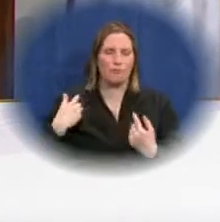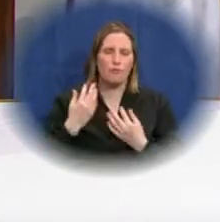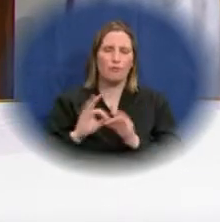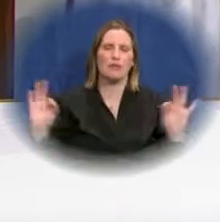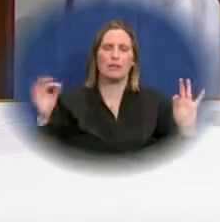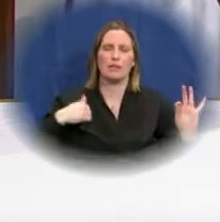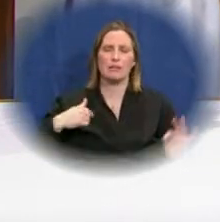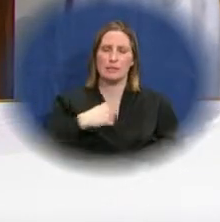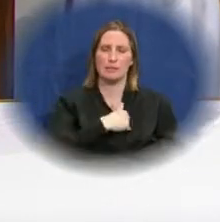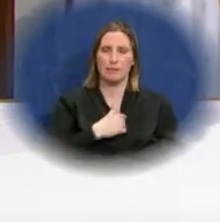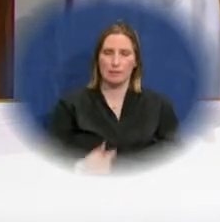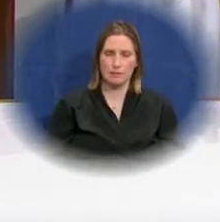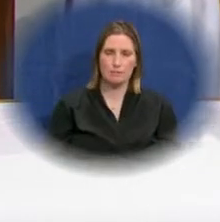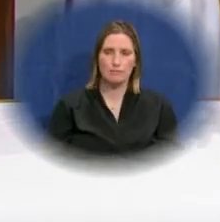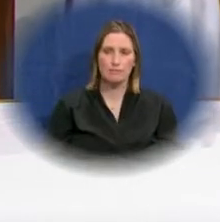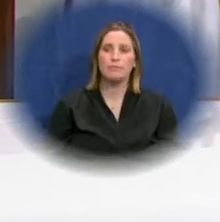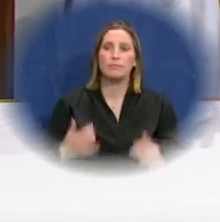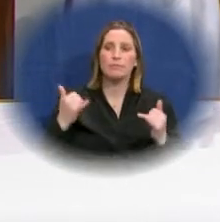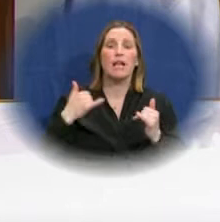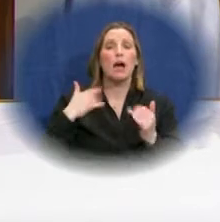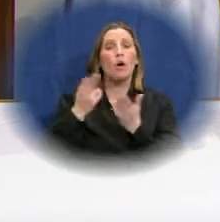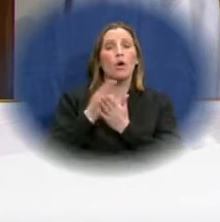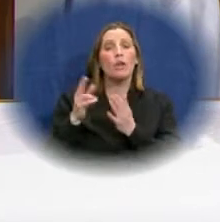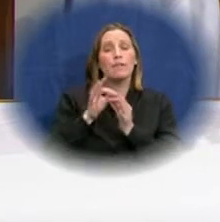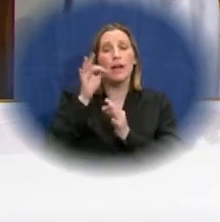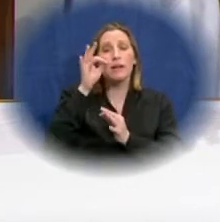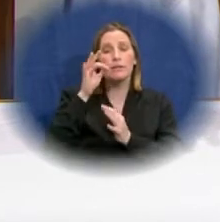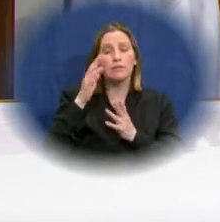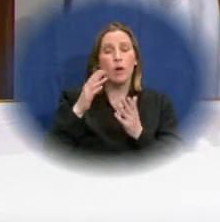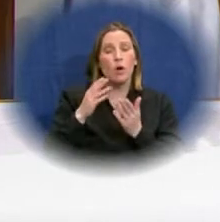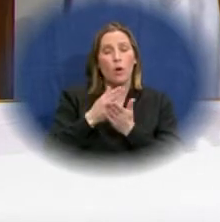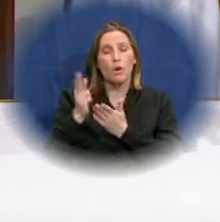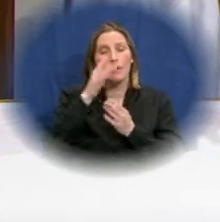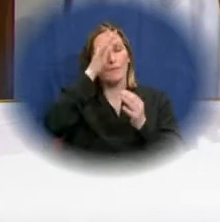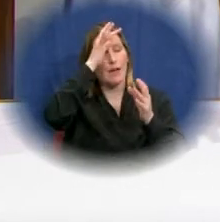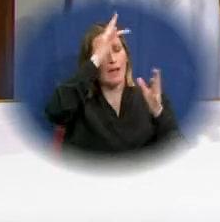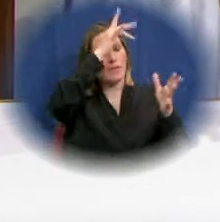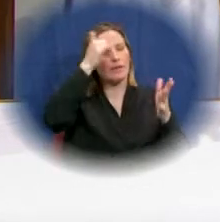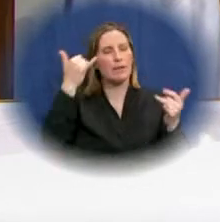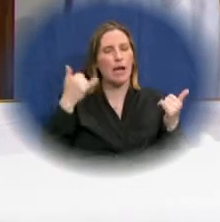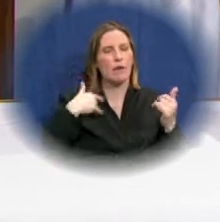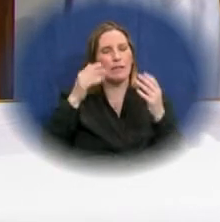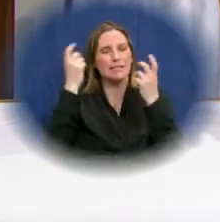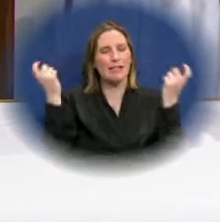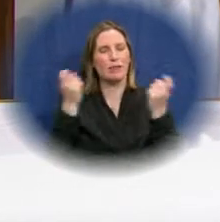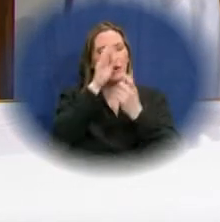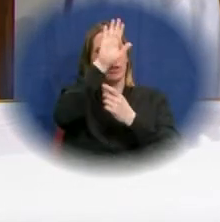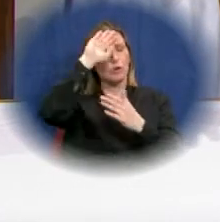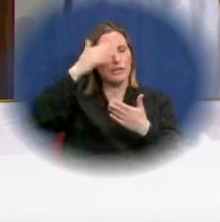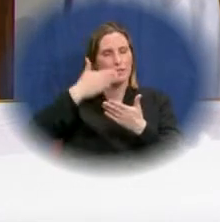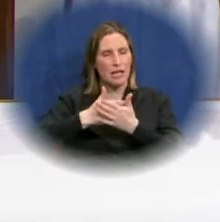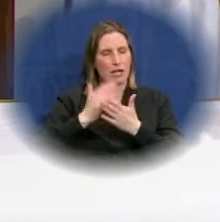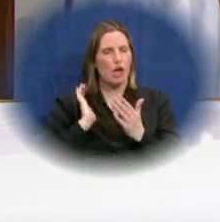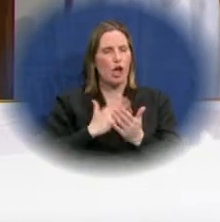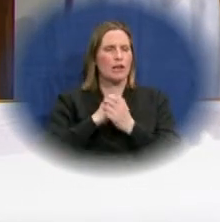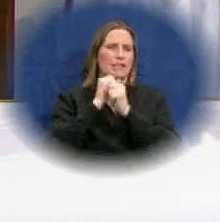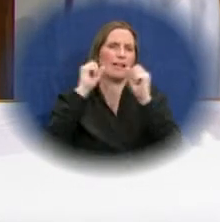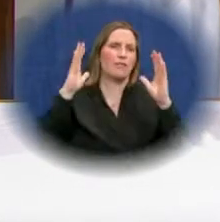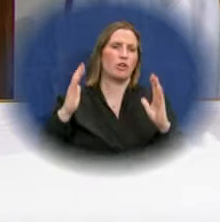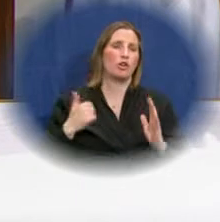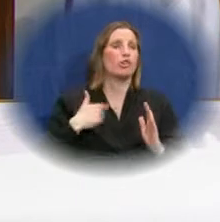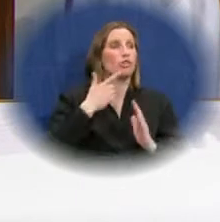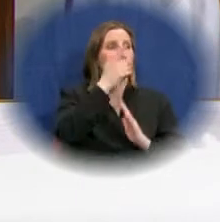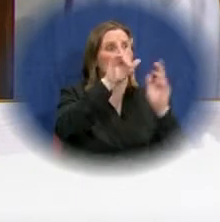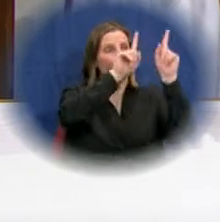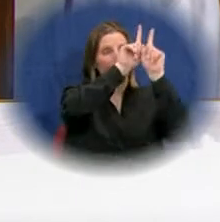free. Therefore, Holy Father, as we celebrate the memorial of Christ, your Son, our Savior, whom you led through his passion